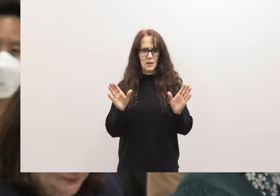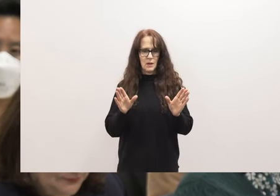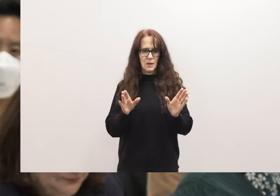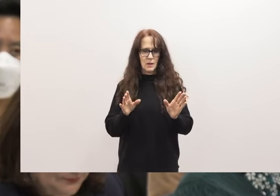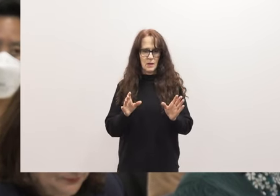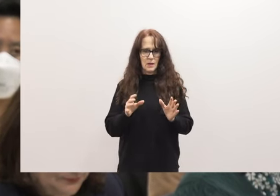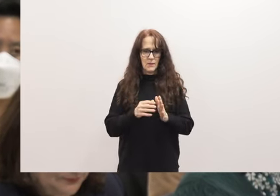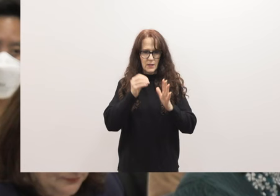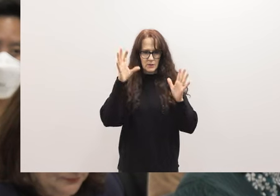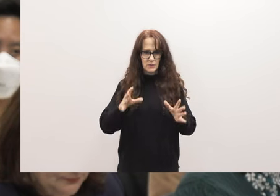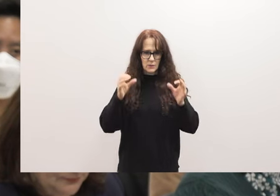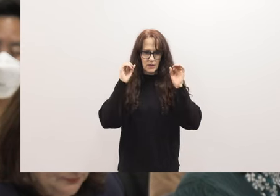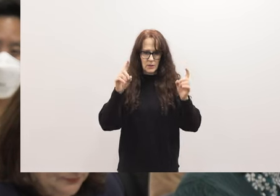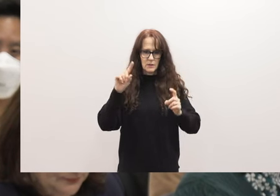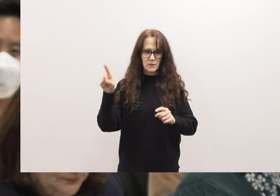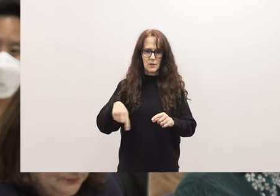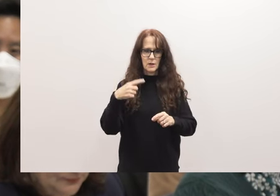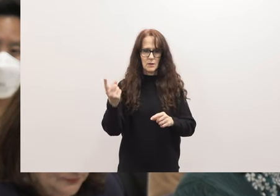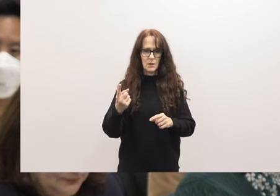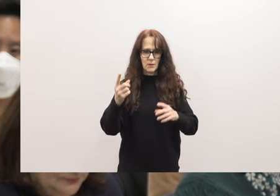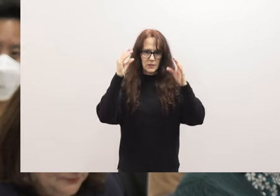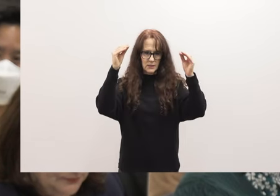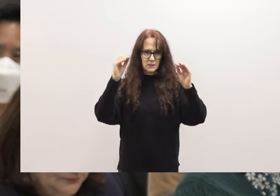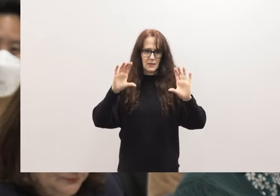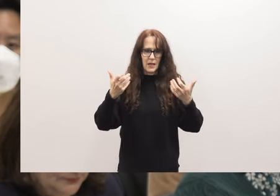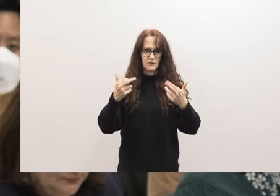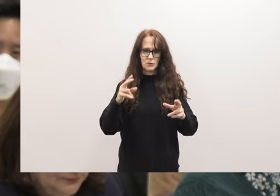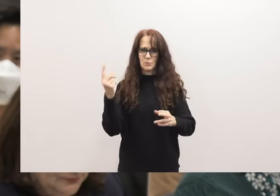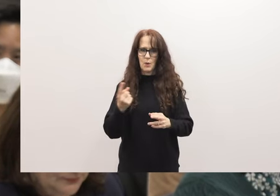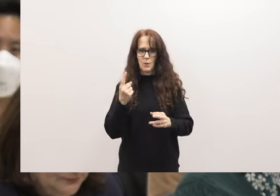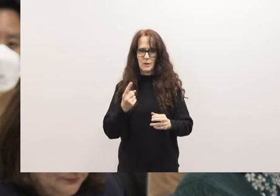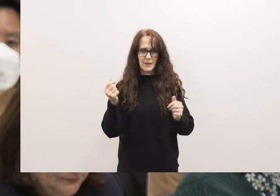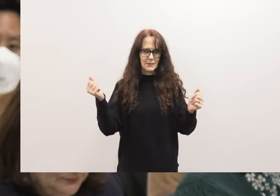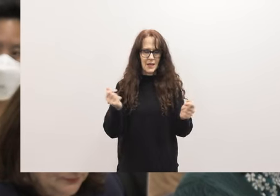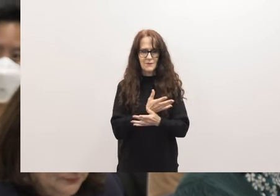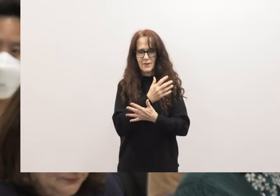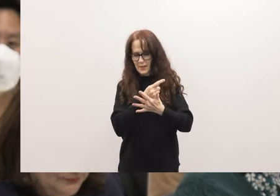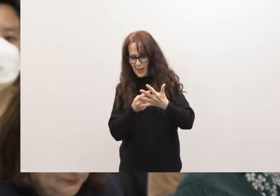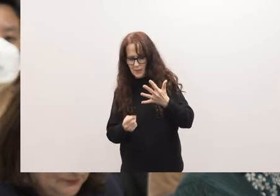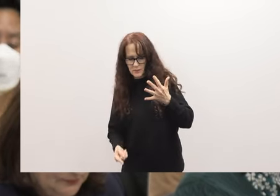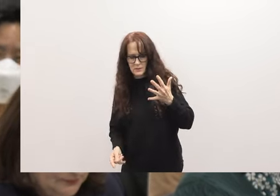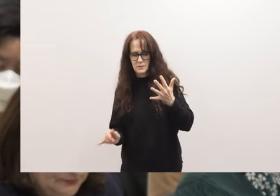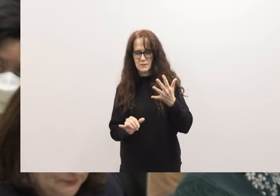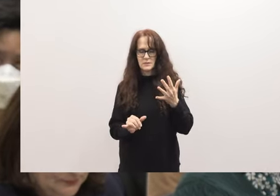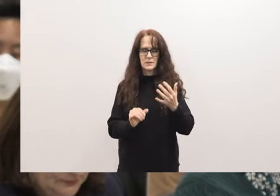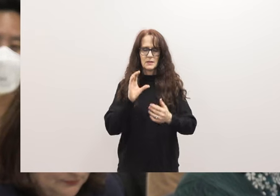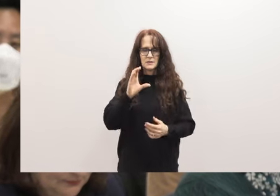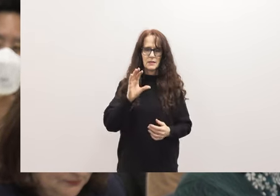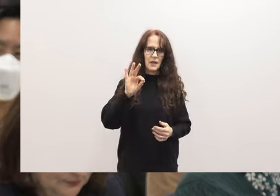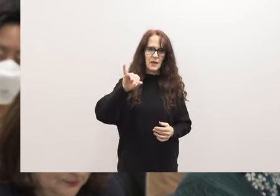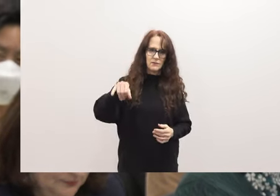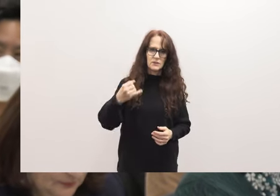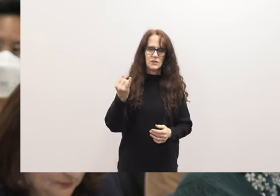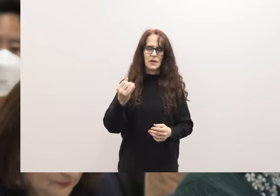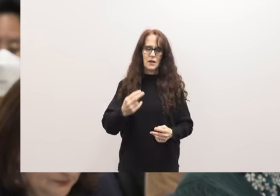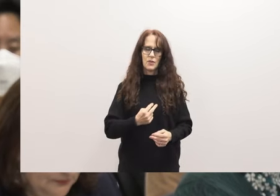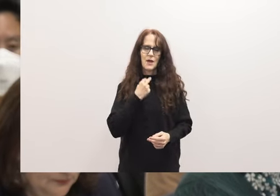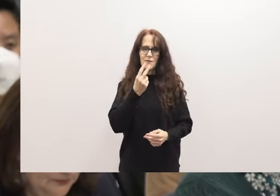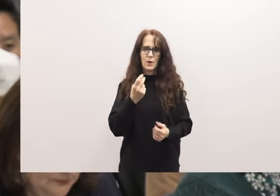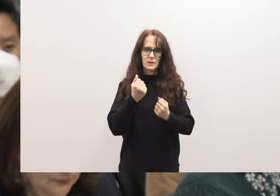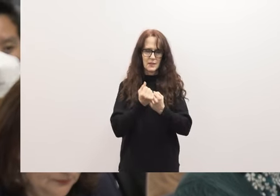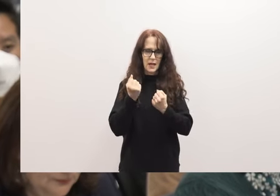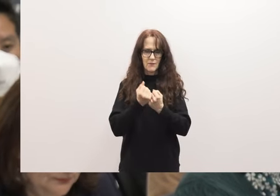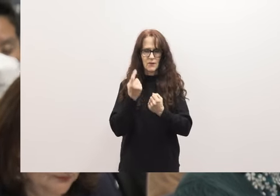student education is not only what they only teach us in classrooms, but it's everything else. CFJ has been the voice and advocate